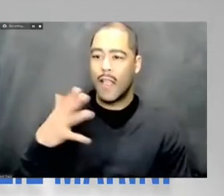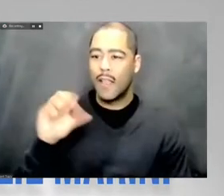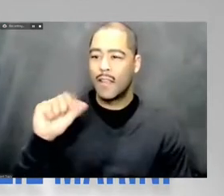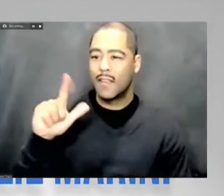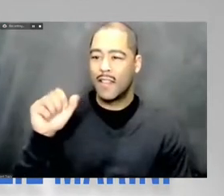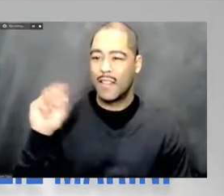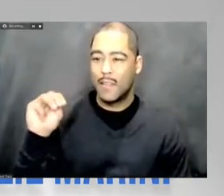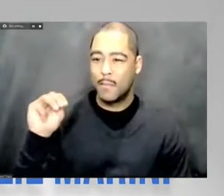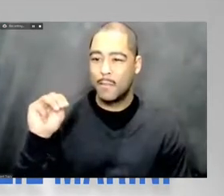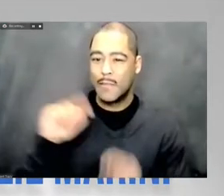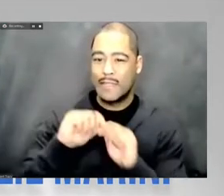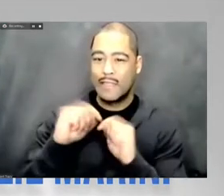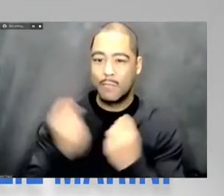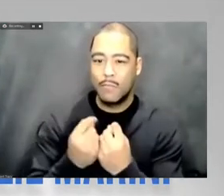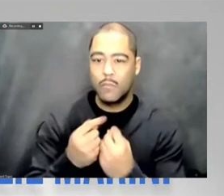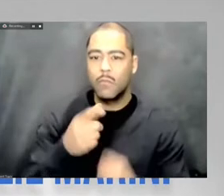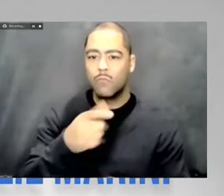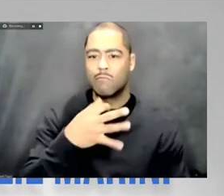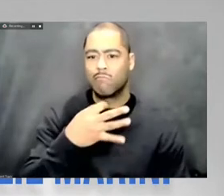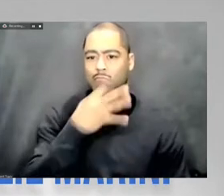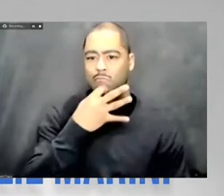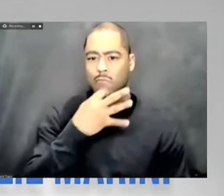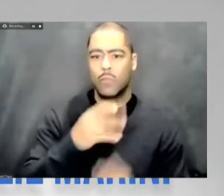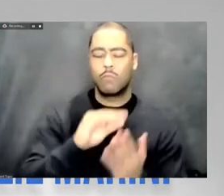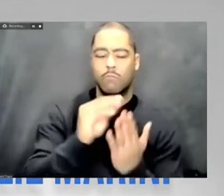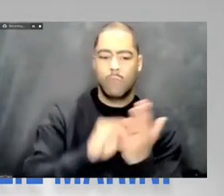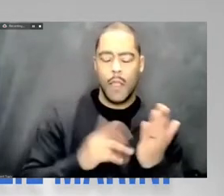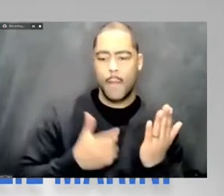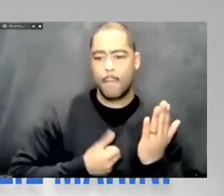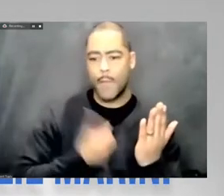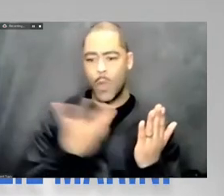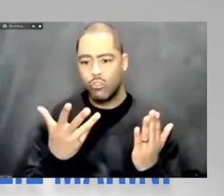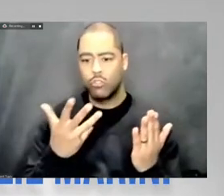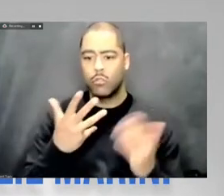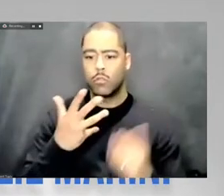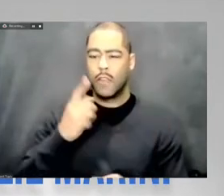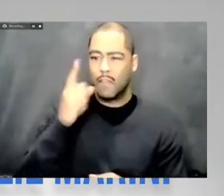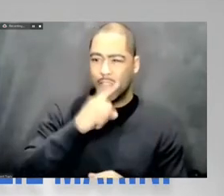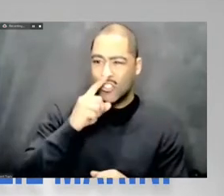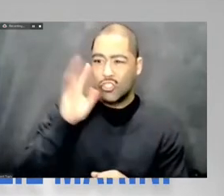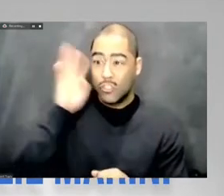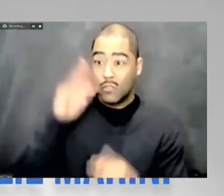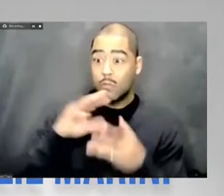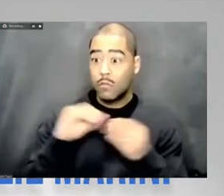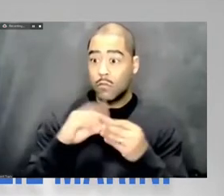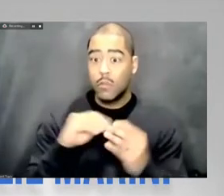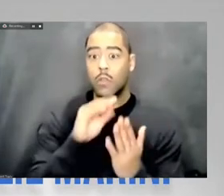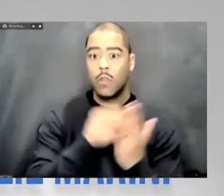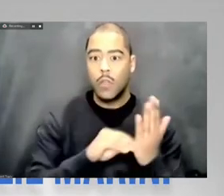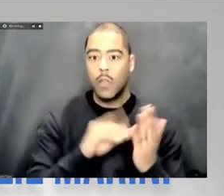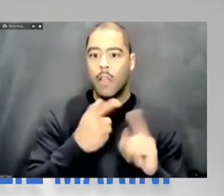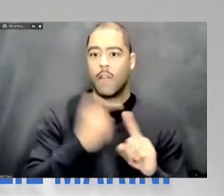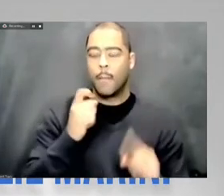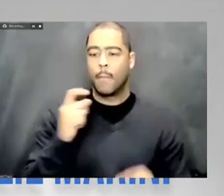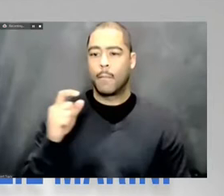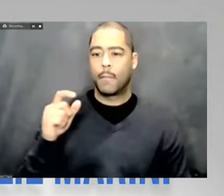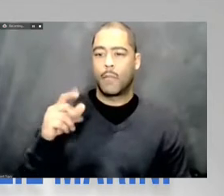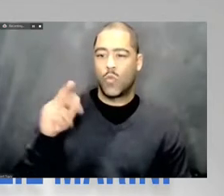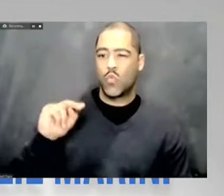Florida expat who writes poetry, fiction, essays, and tarot dossiers in the Pacific Northwest, where she's usually